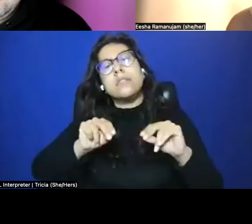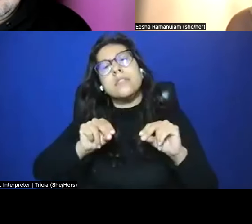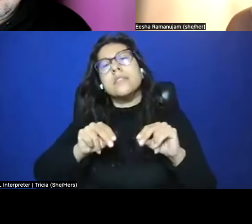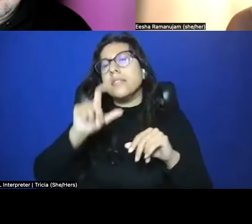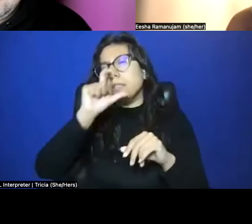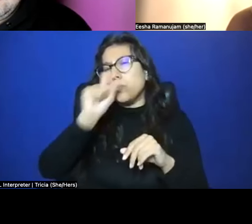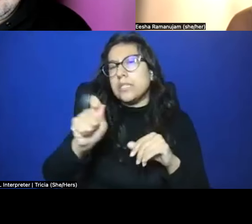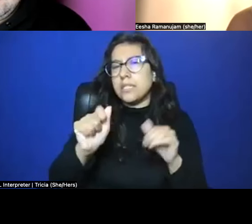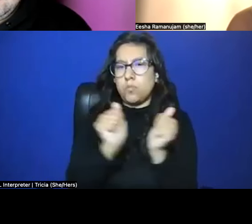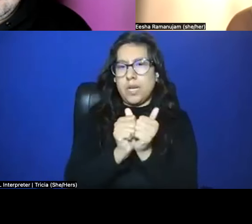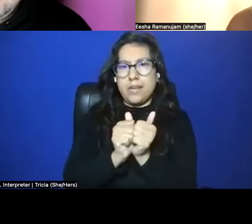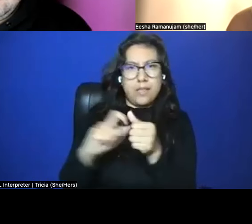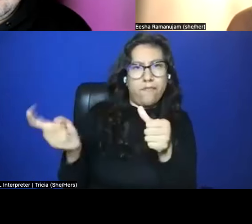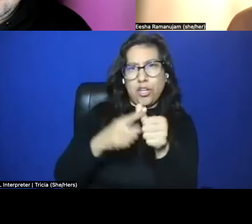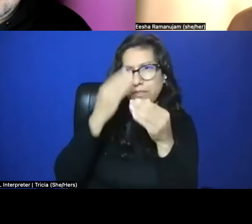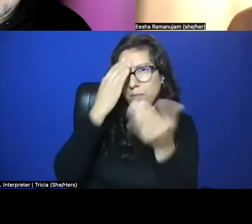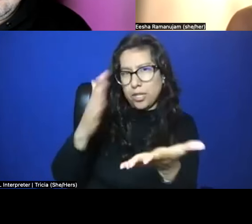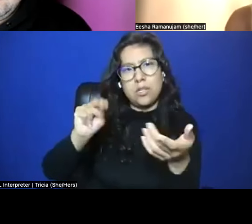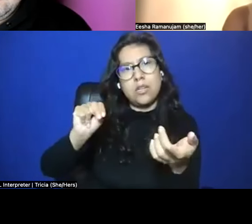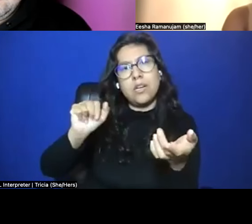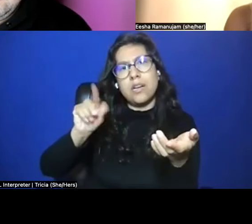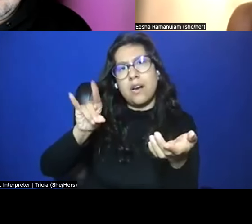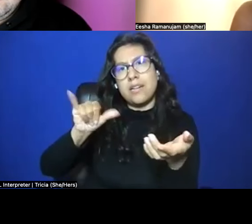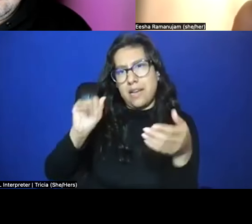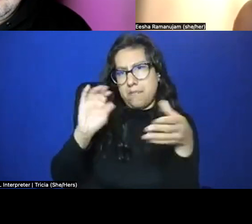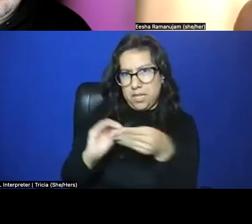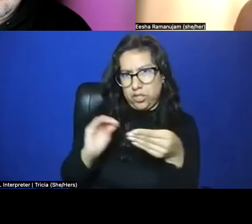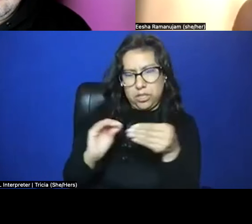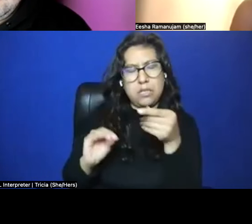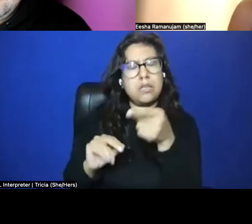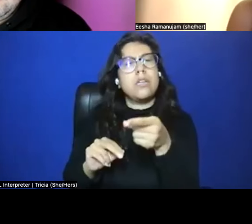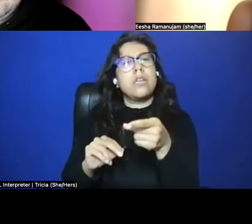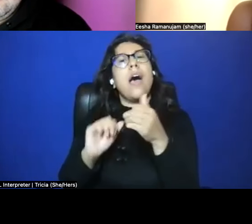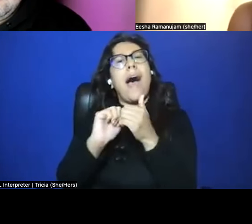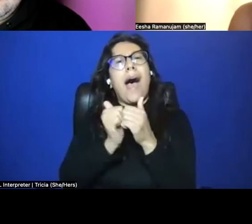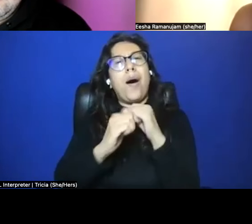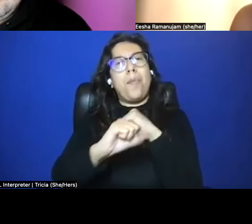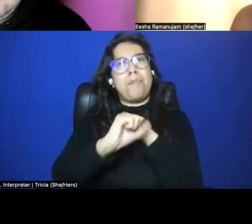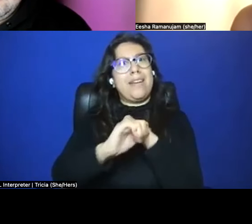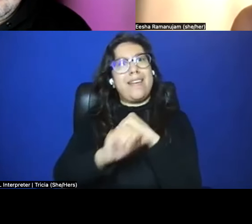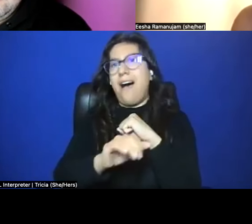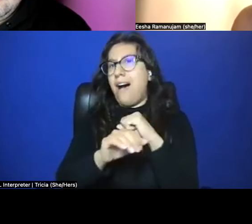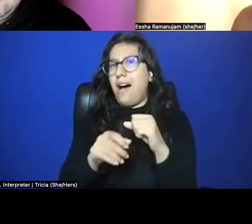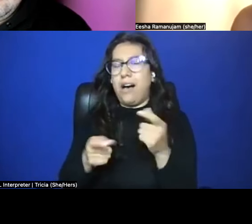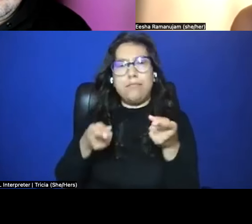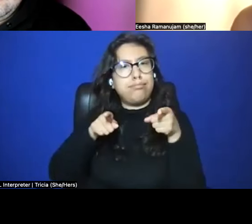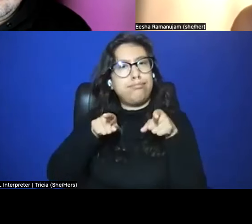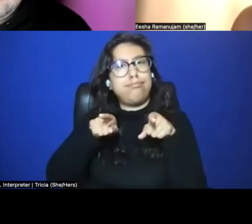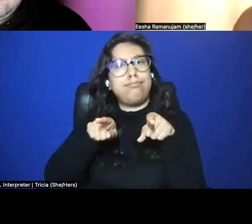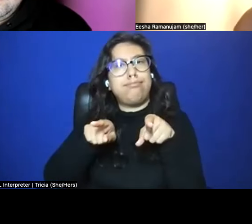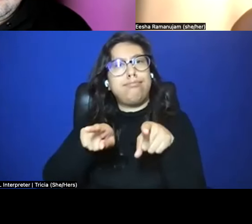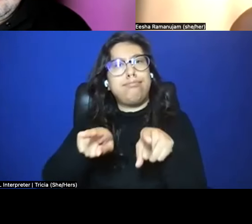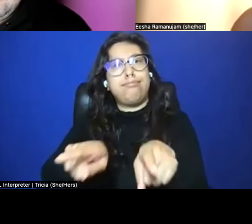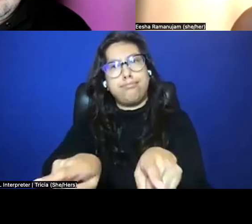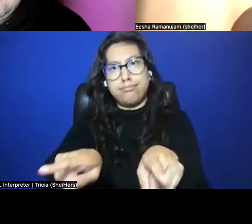the initial information that Nadia provided about how media ride-alongs preceded